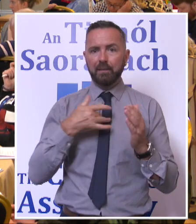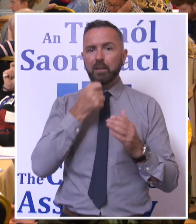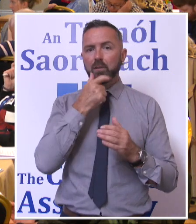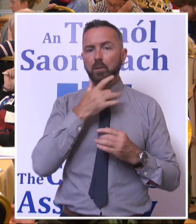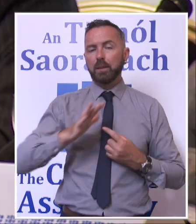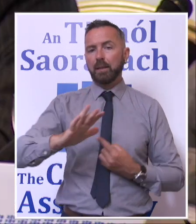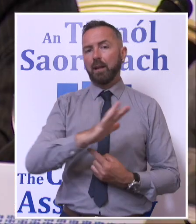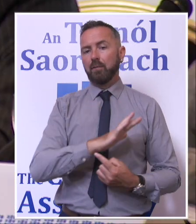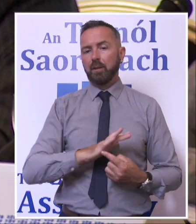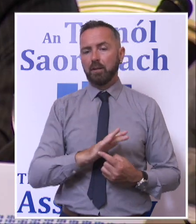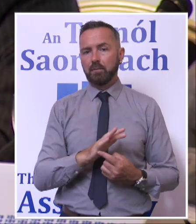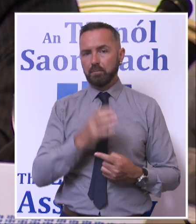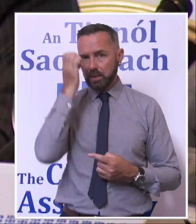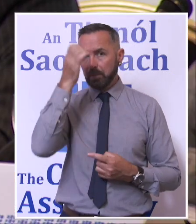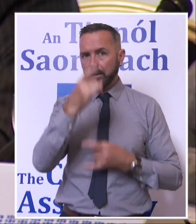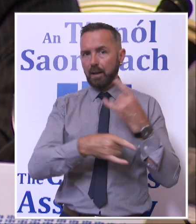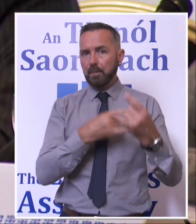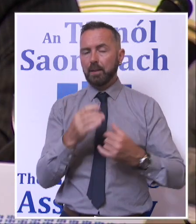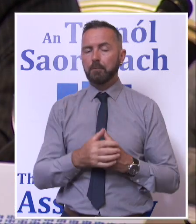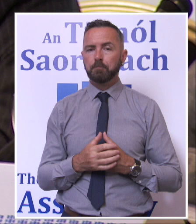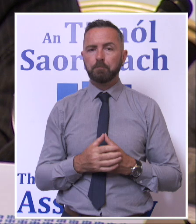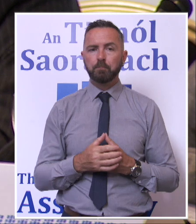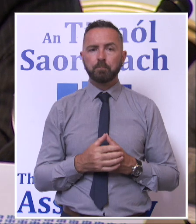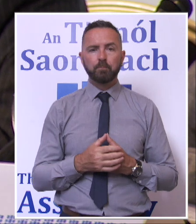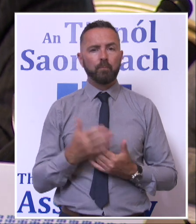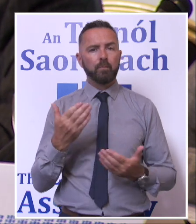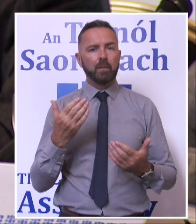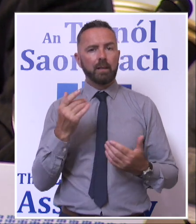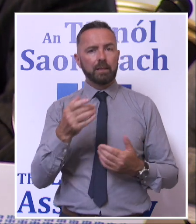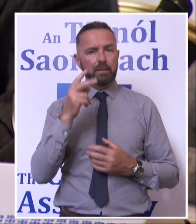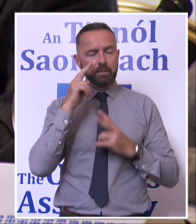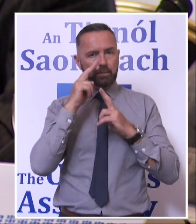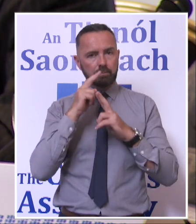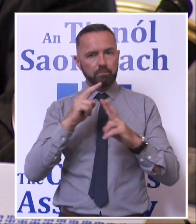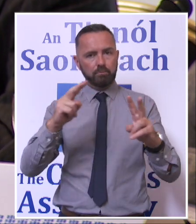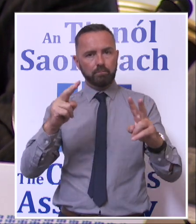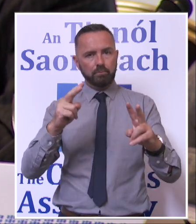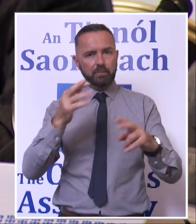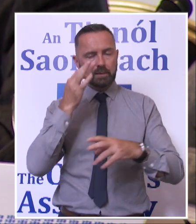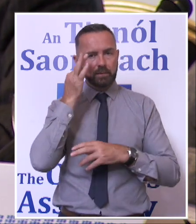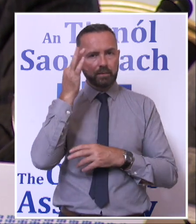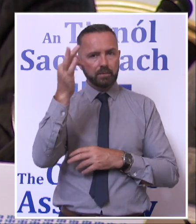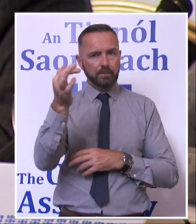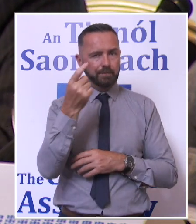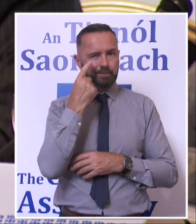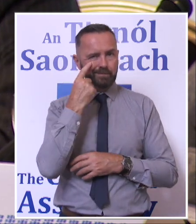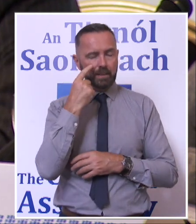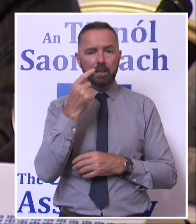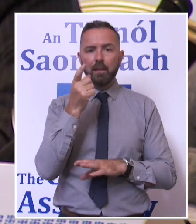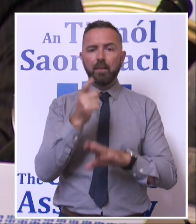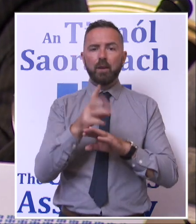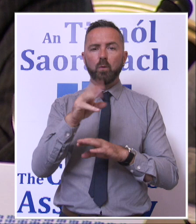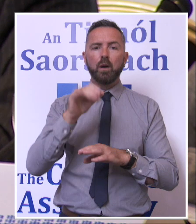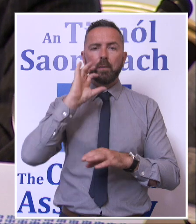area. Now, this vision, it's underpinned by a spatial framework that supports a much broader regional, spatial and